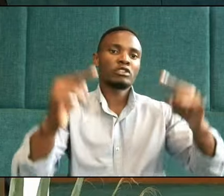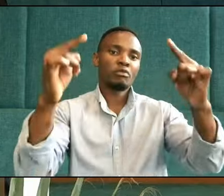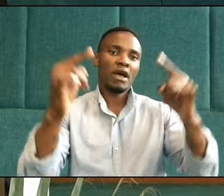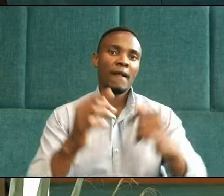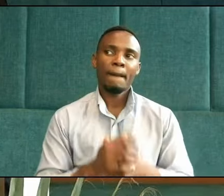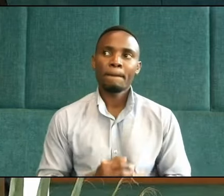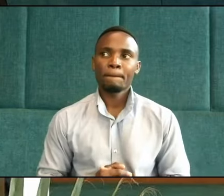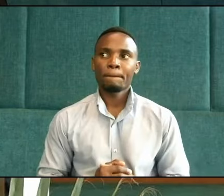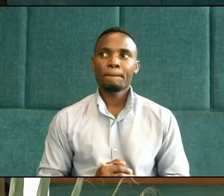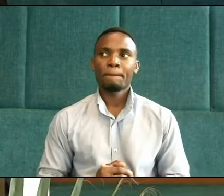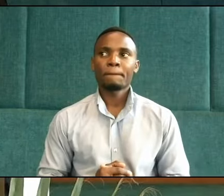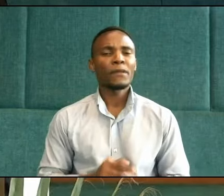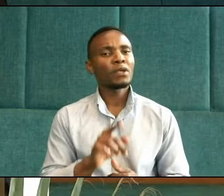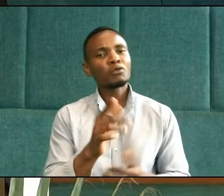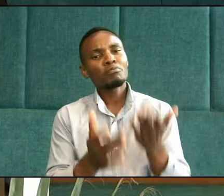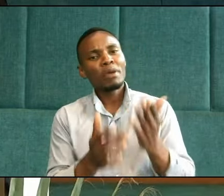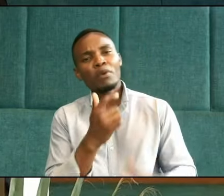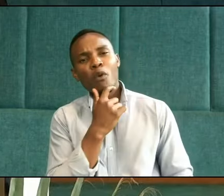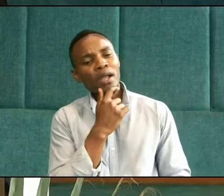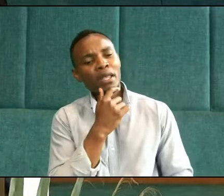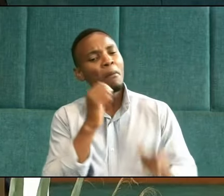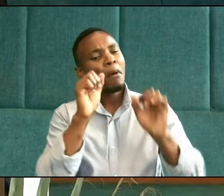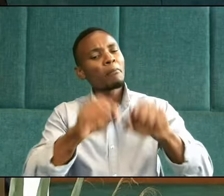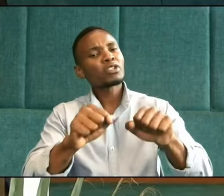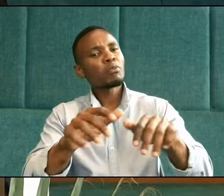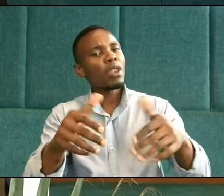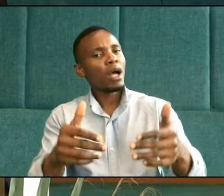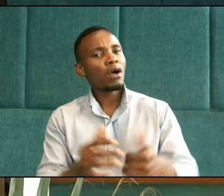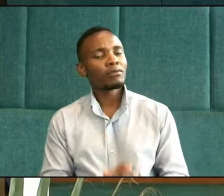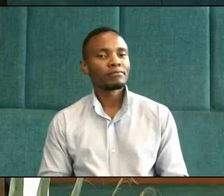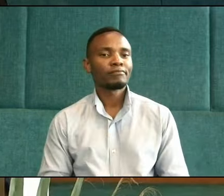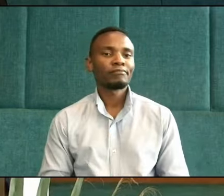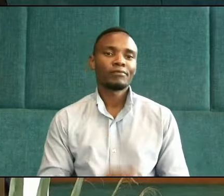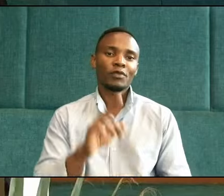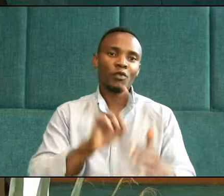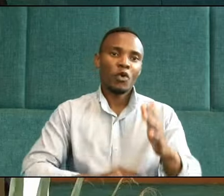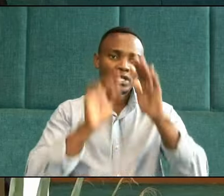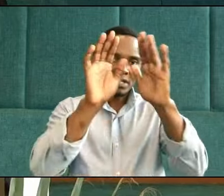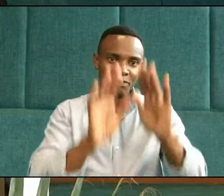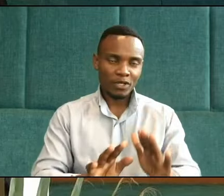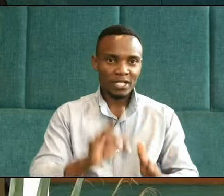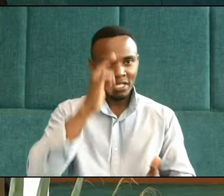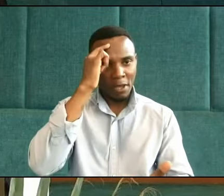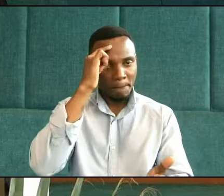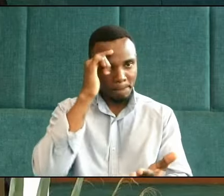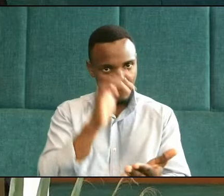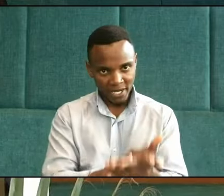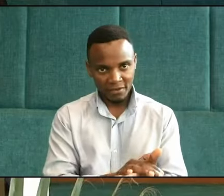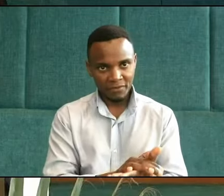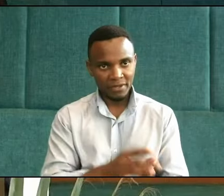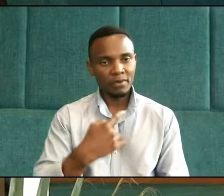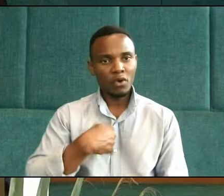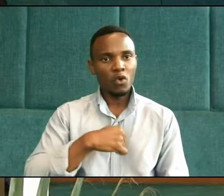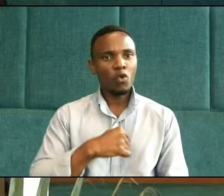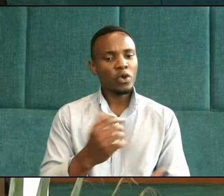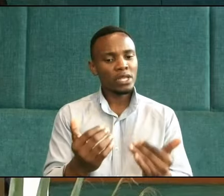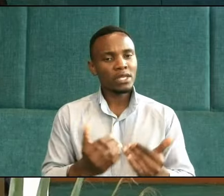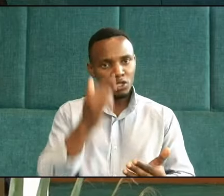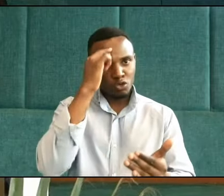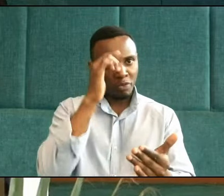You'll say, how is this possible? We need to believe. That's where I began, that we need to believe